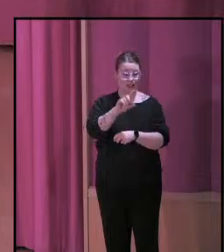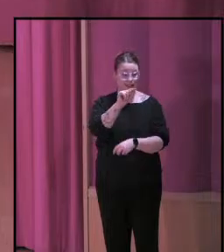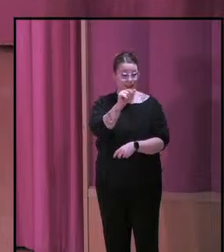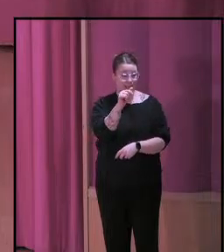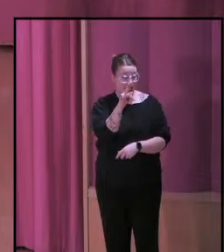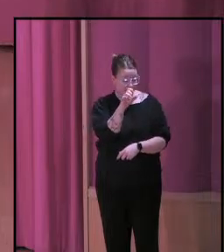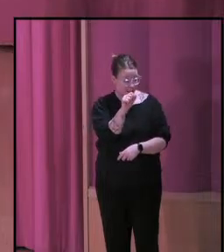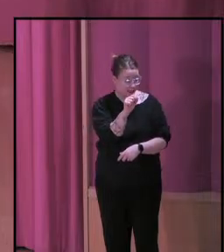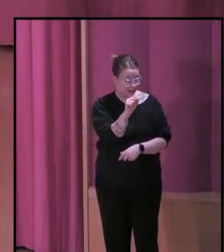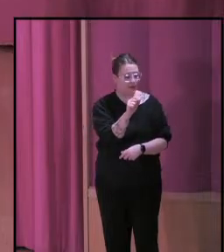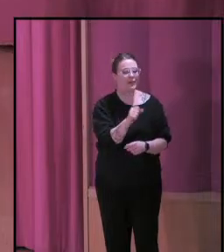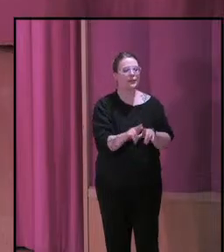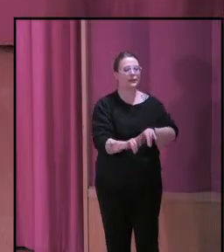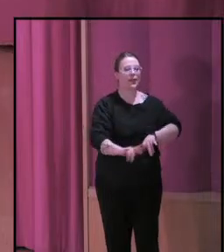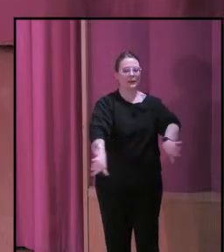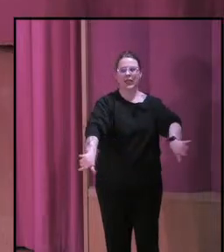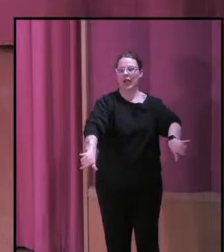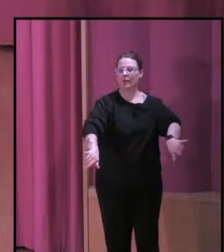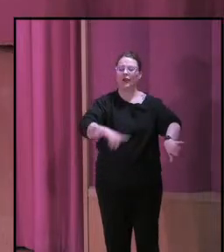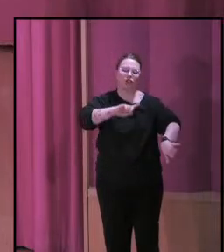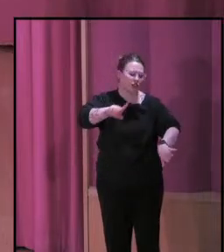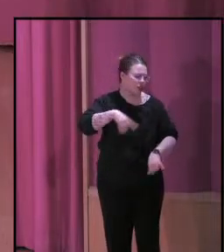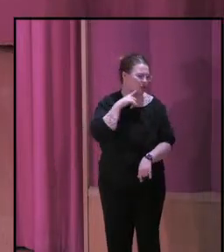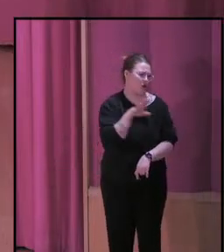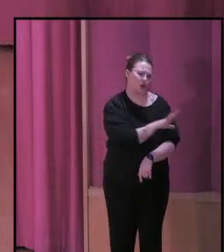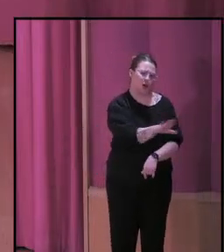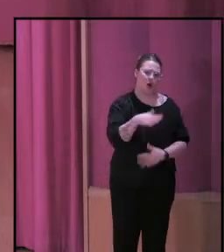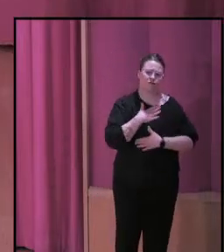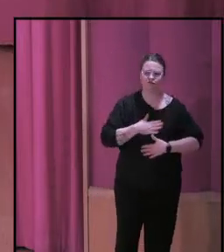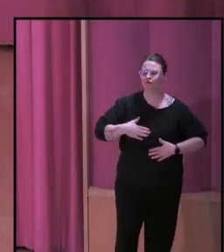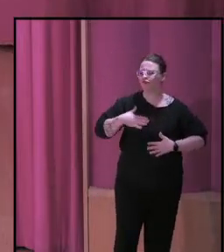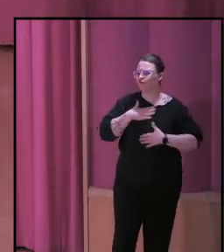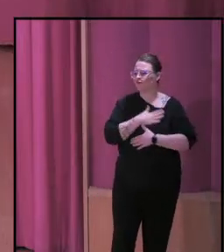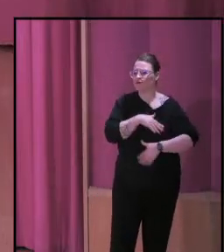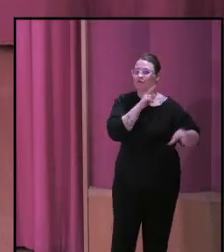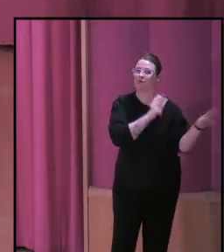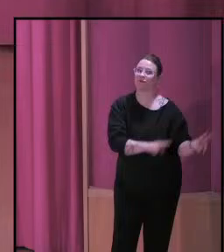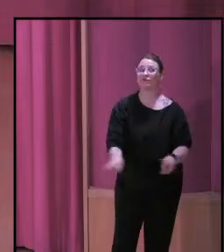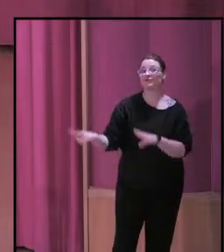just for your entertainment.